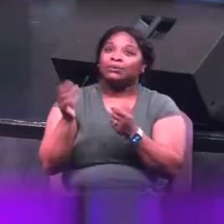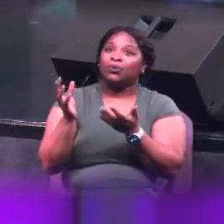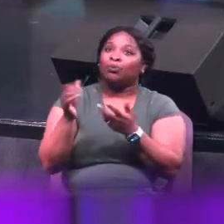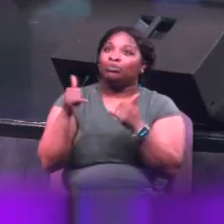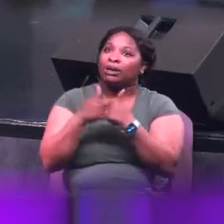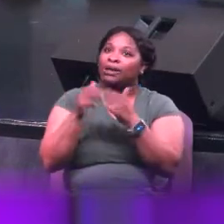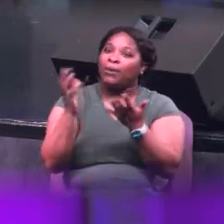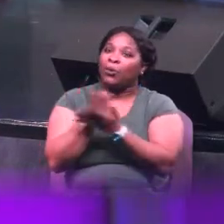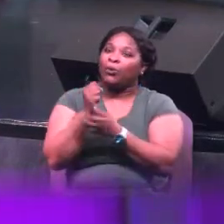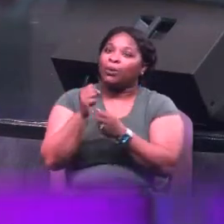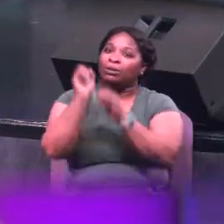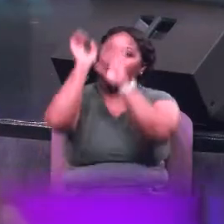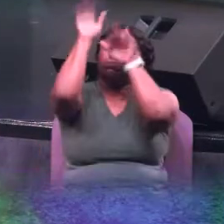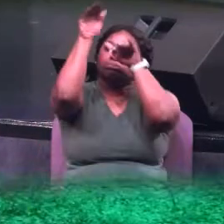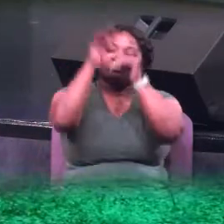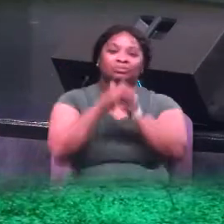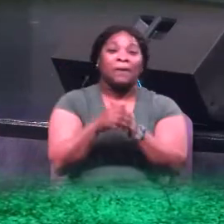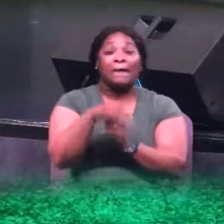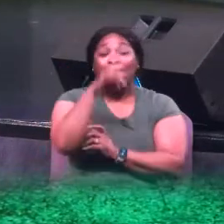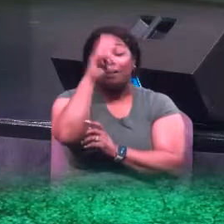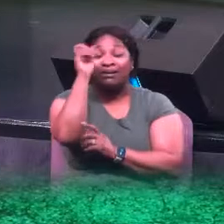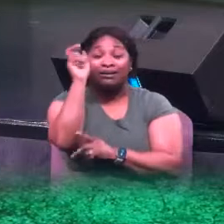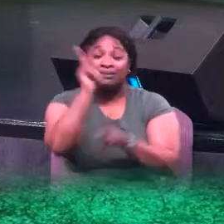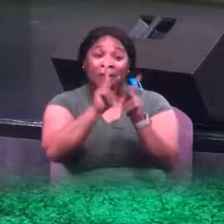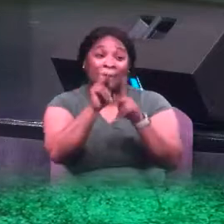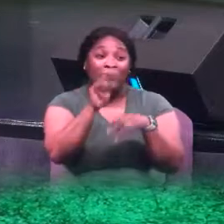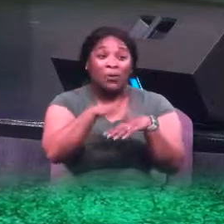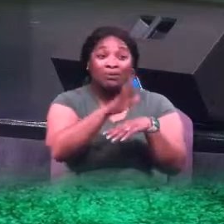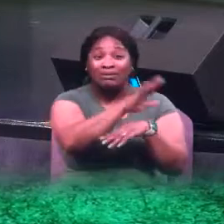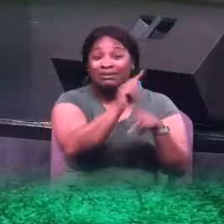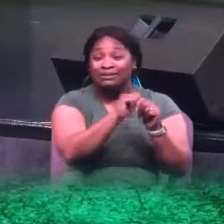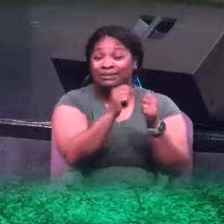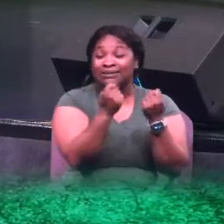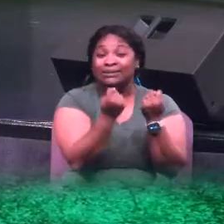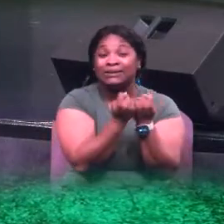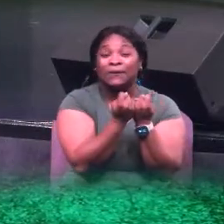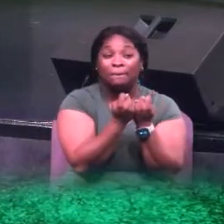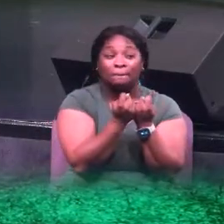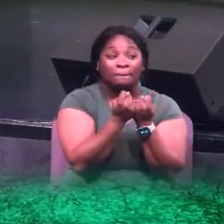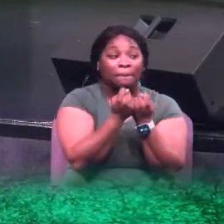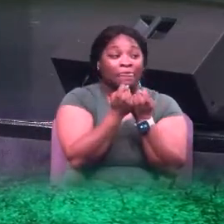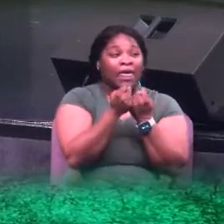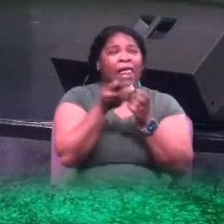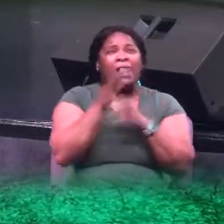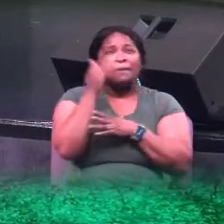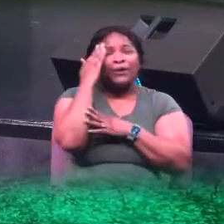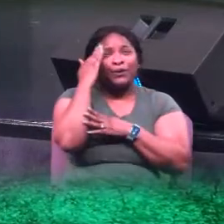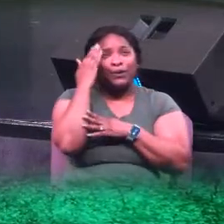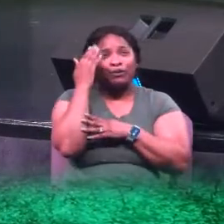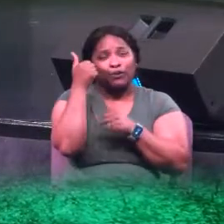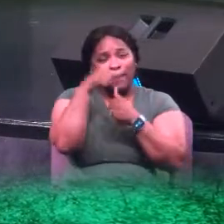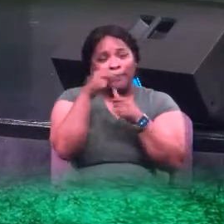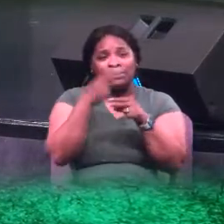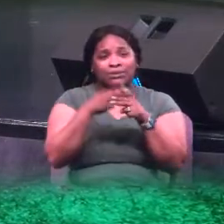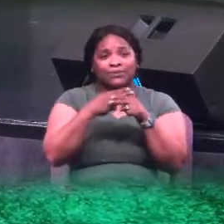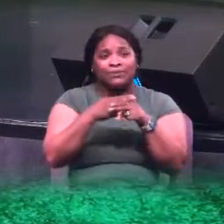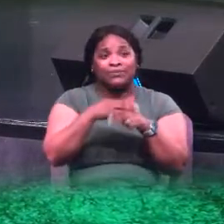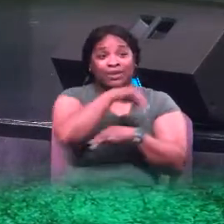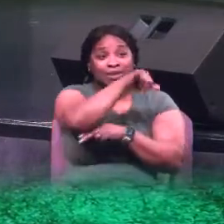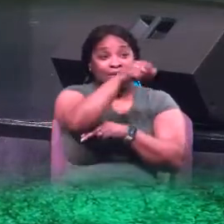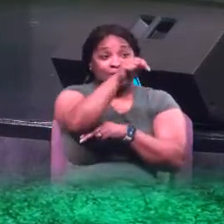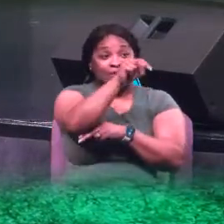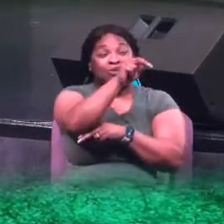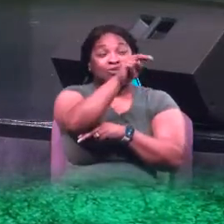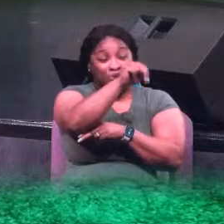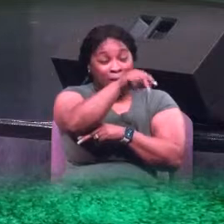shot. Because there was folks on his team. Let me know if you remember these names. John